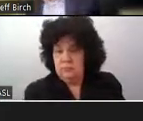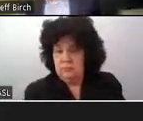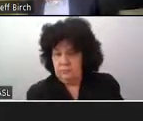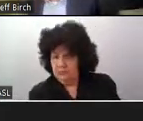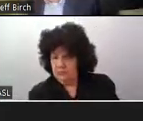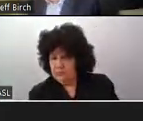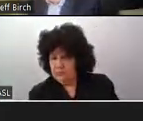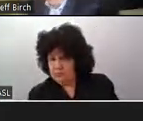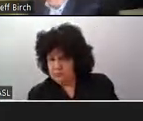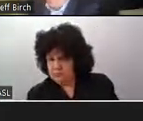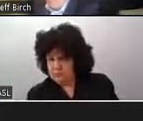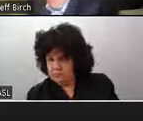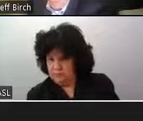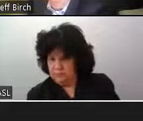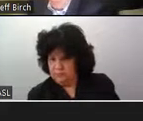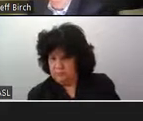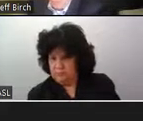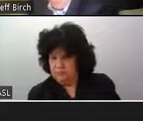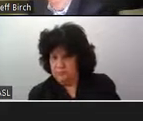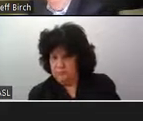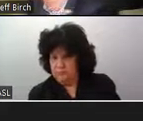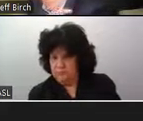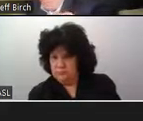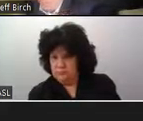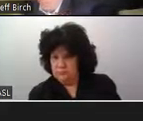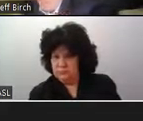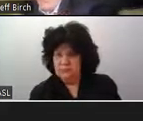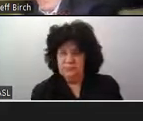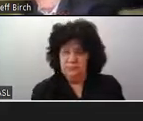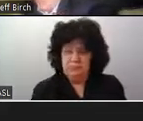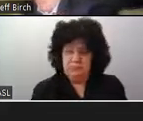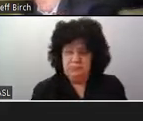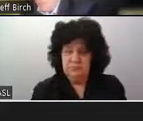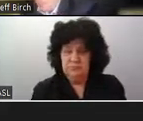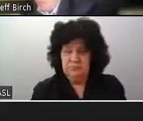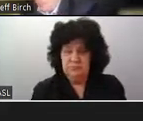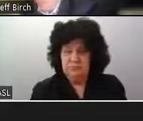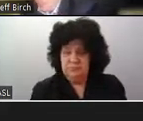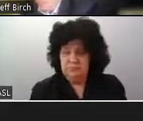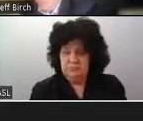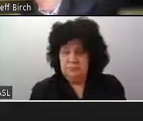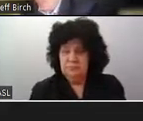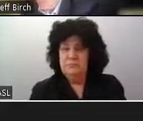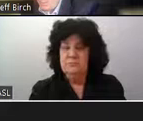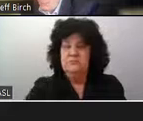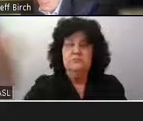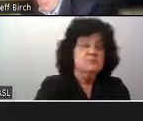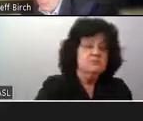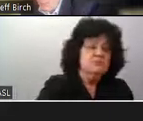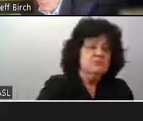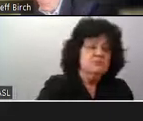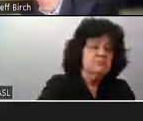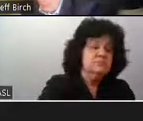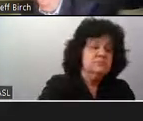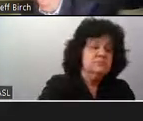know, even though agencies may have a specific process to follow, we get their buy-in when we involve them in these training